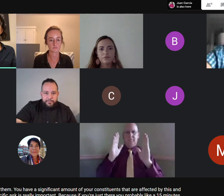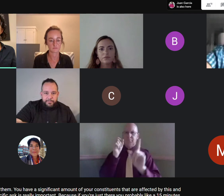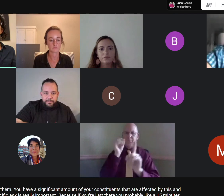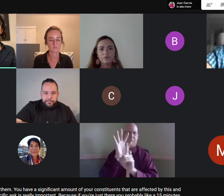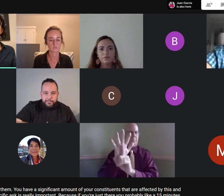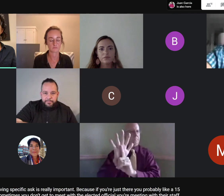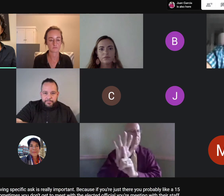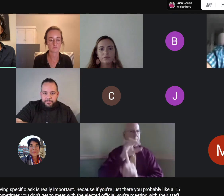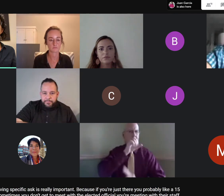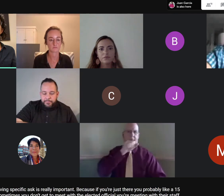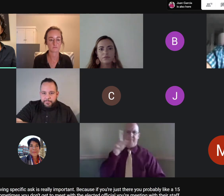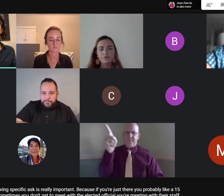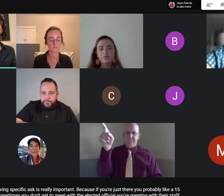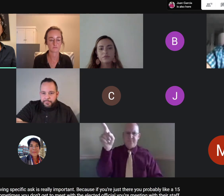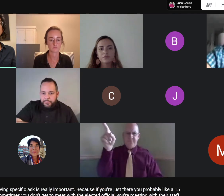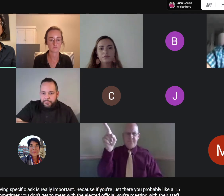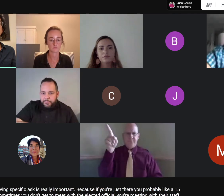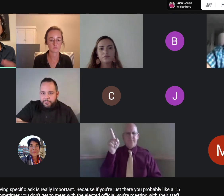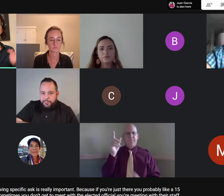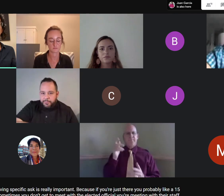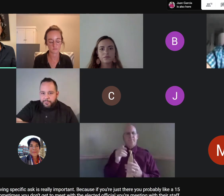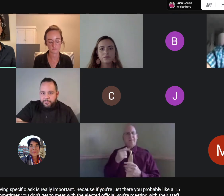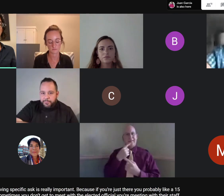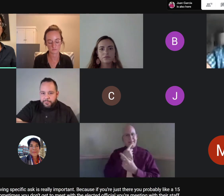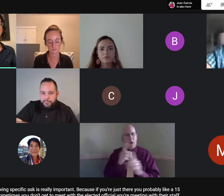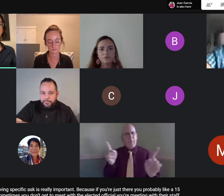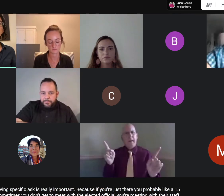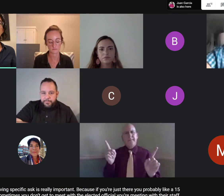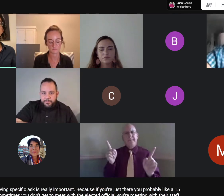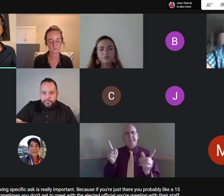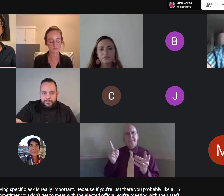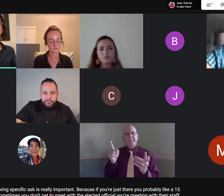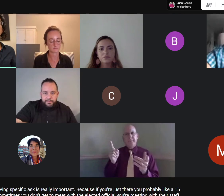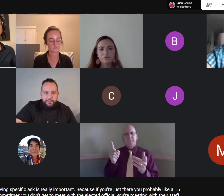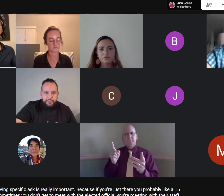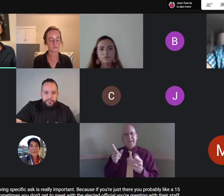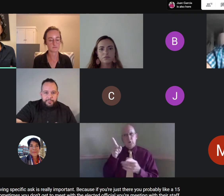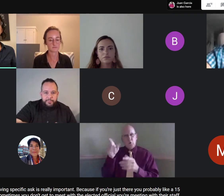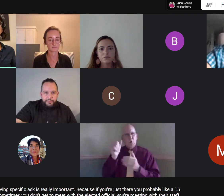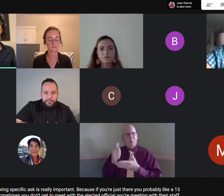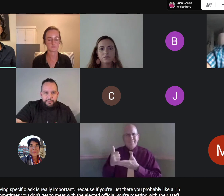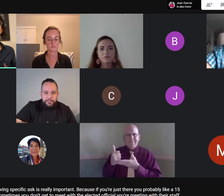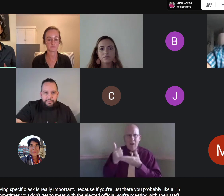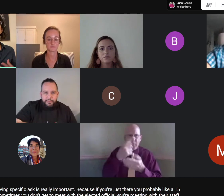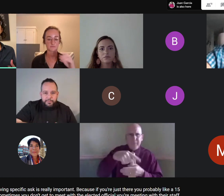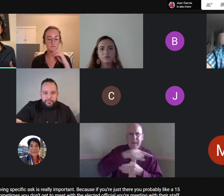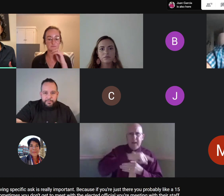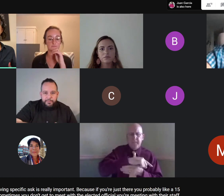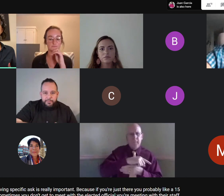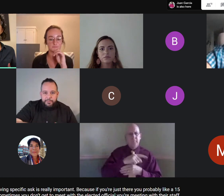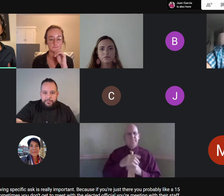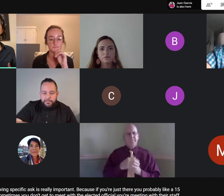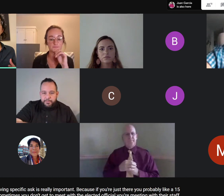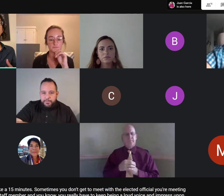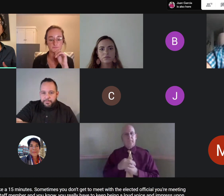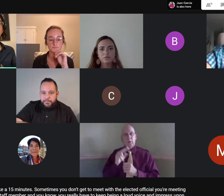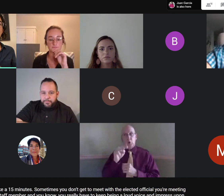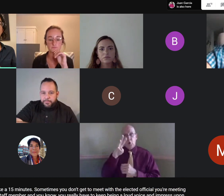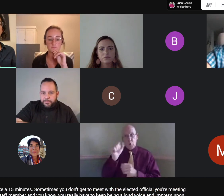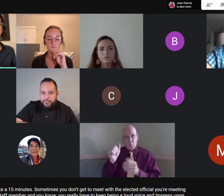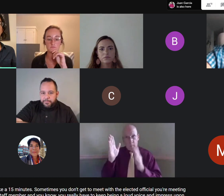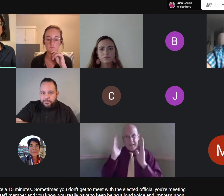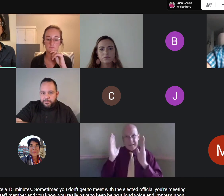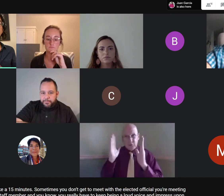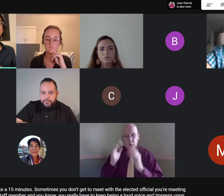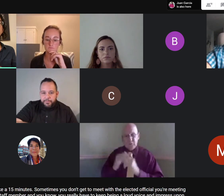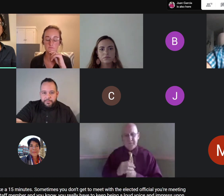to some kind of impact that they can talk about that they were part of. But a lot of times legislation is written